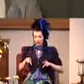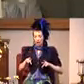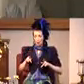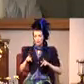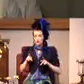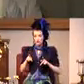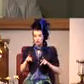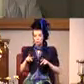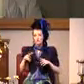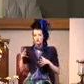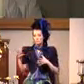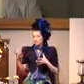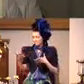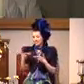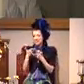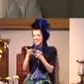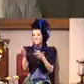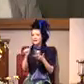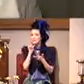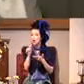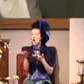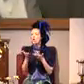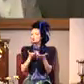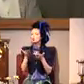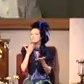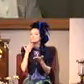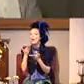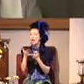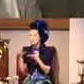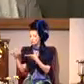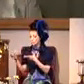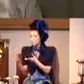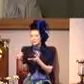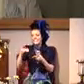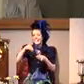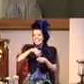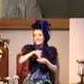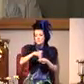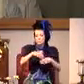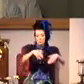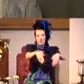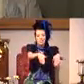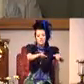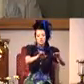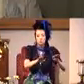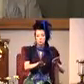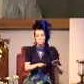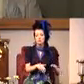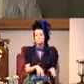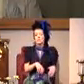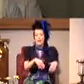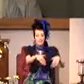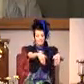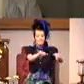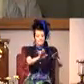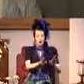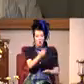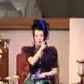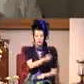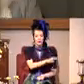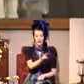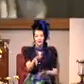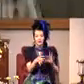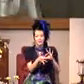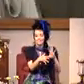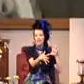Good Friday the things that have not served us well, the things that we hold on to, the things that in some ways have